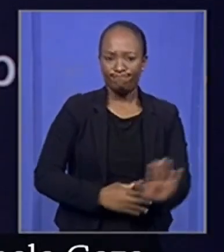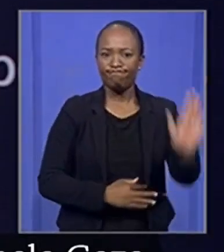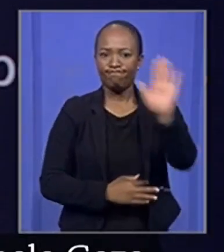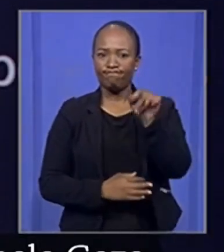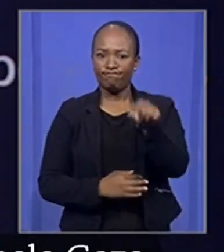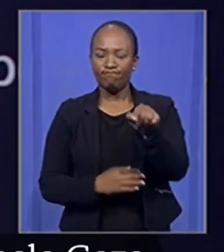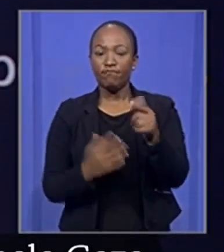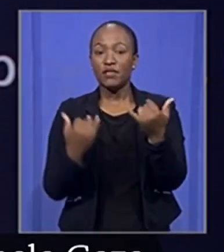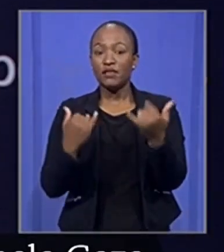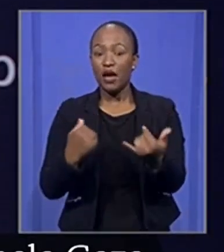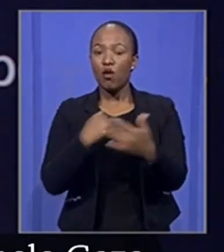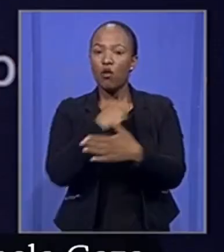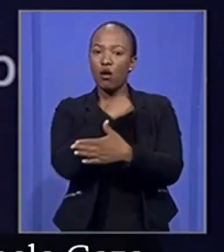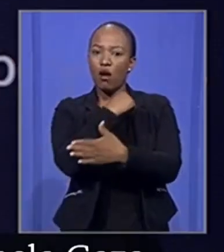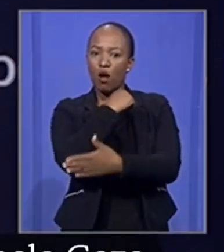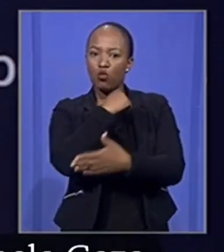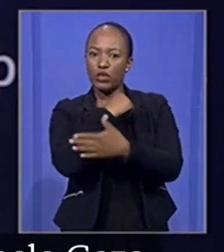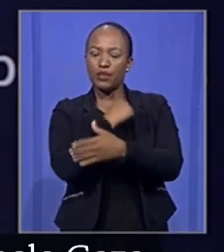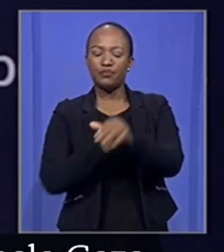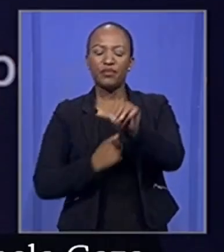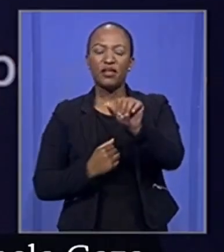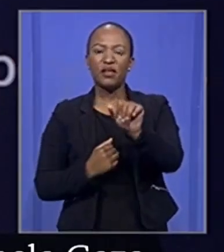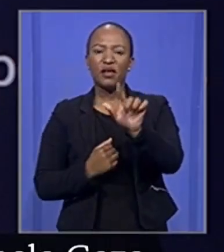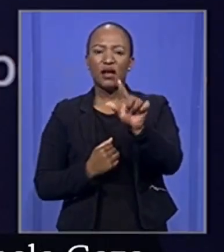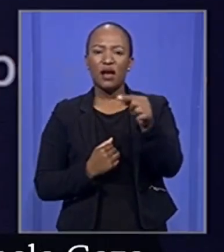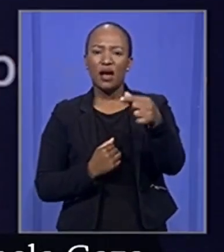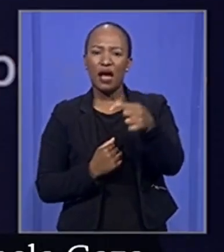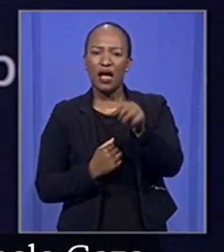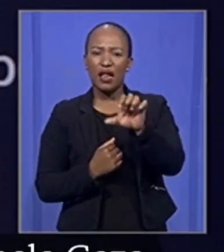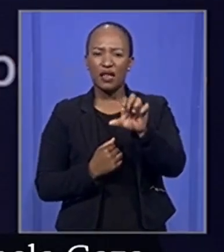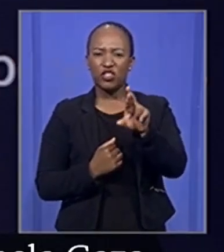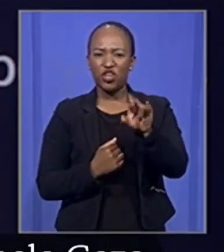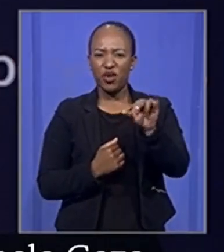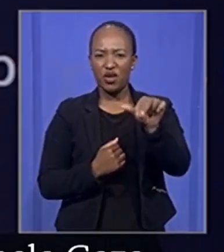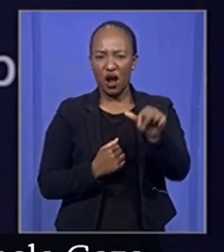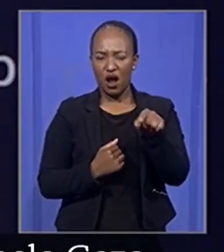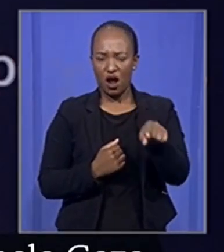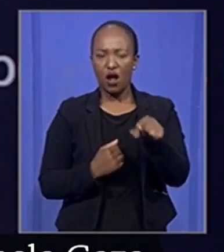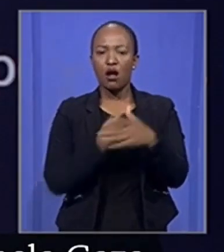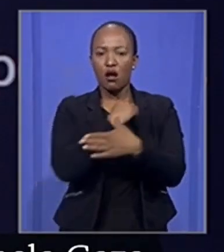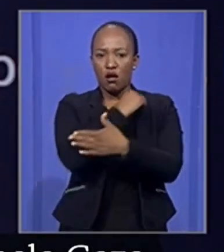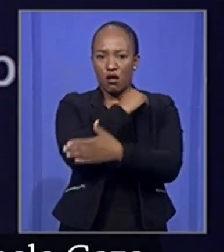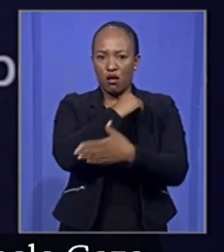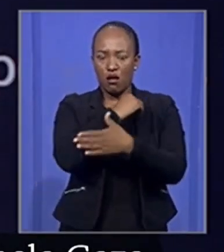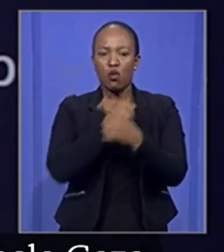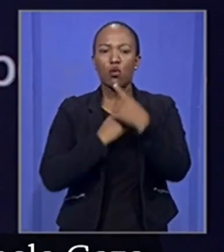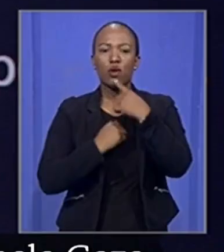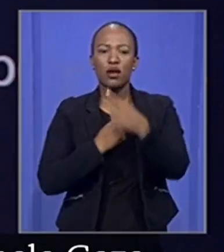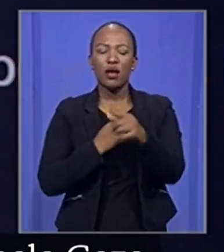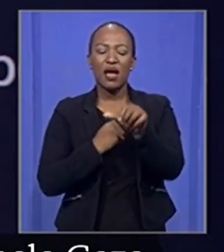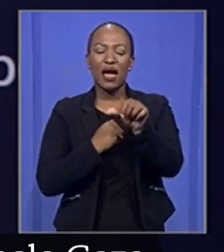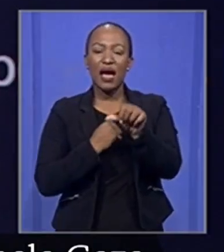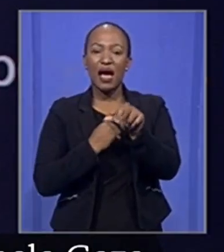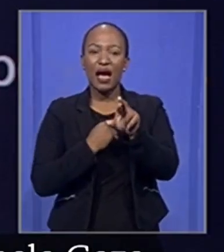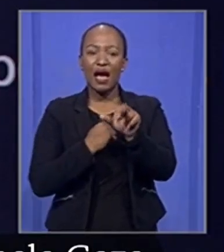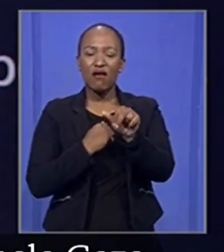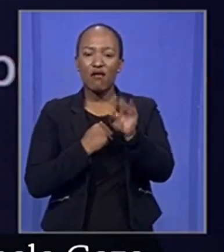hore naha ya Algeria eo e leng karolo ya dinaha tsena tseo re di bitsang hore ke Arab League